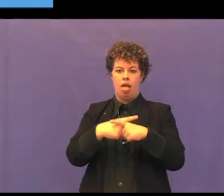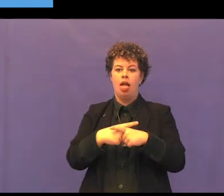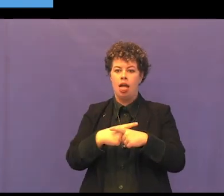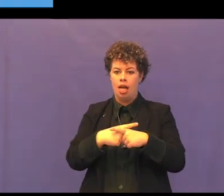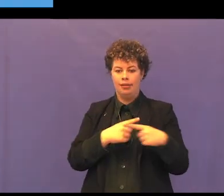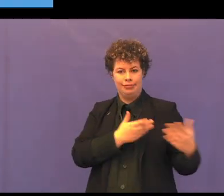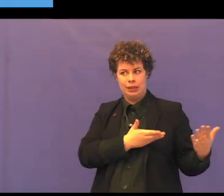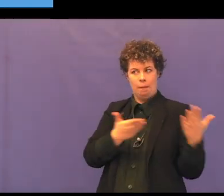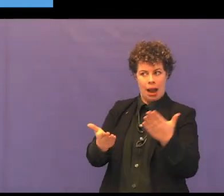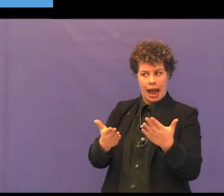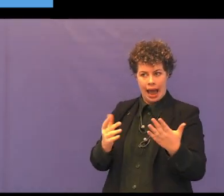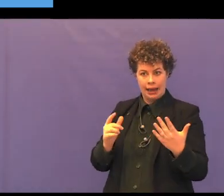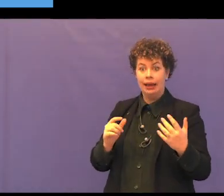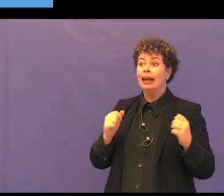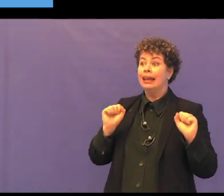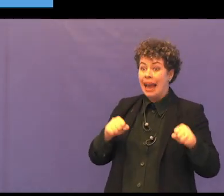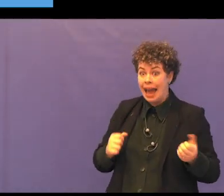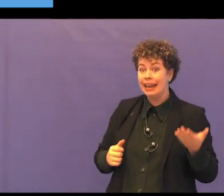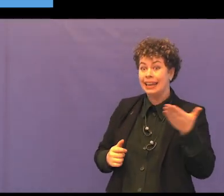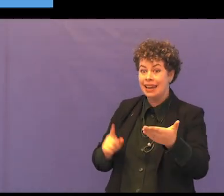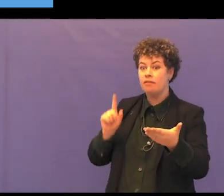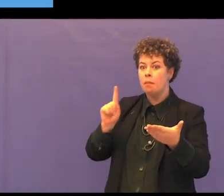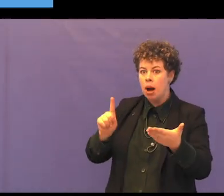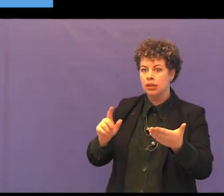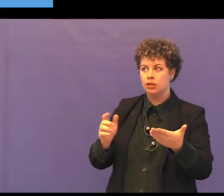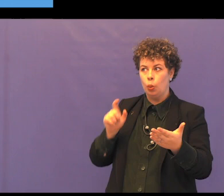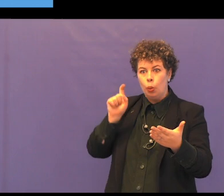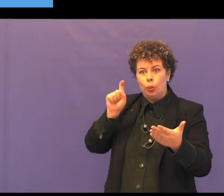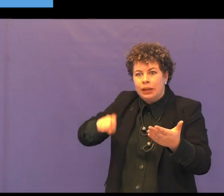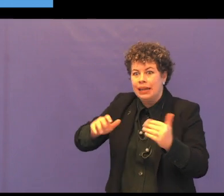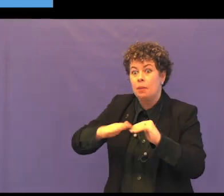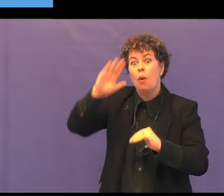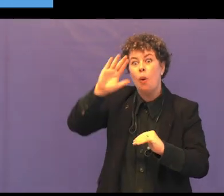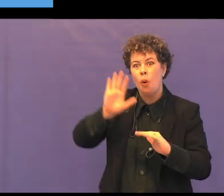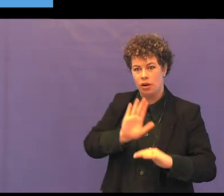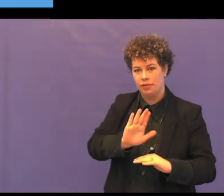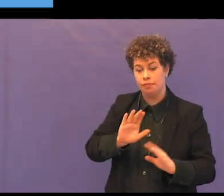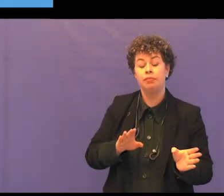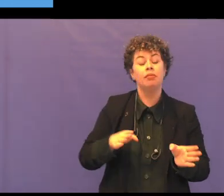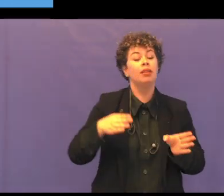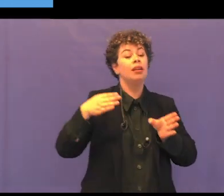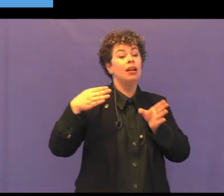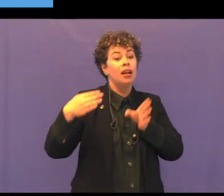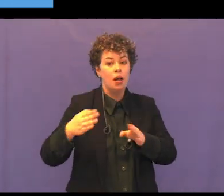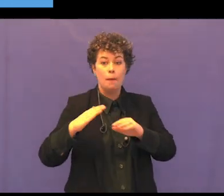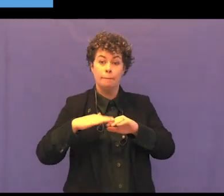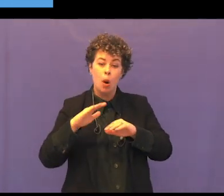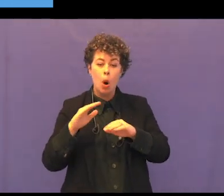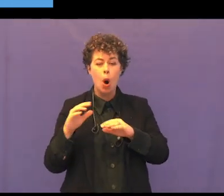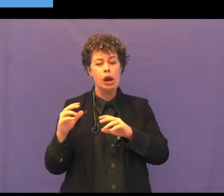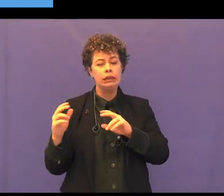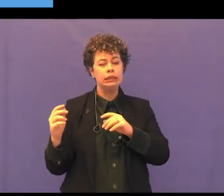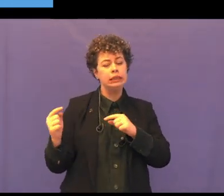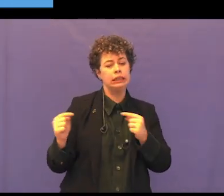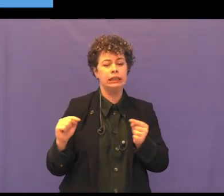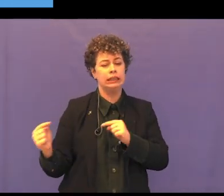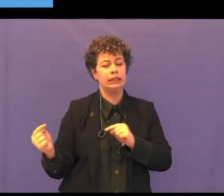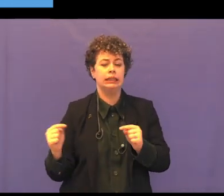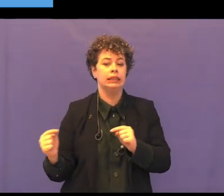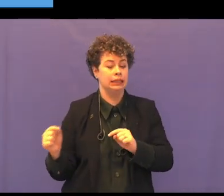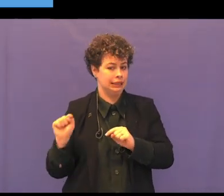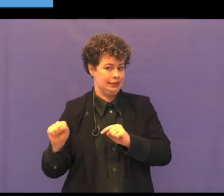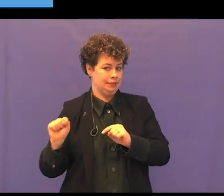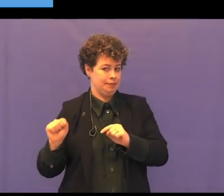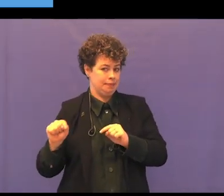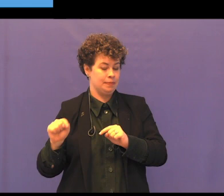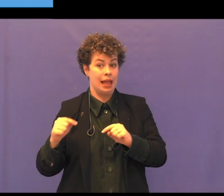arguably more controversial, and this is why I'm very much looking forward to the Q&A section afterwards, is what's